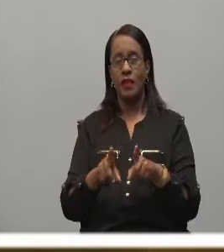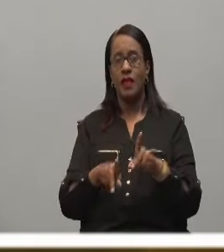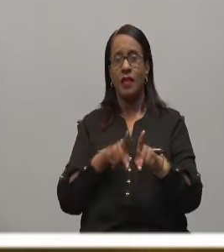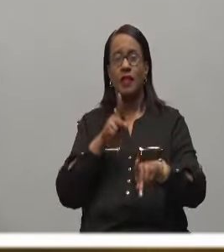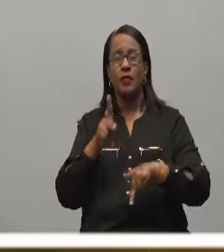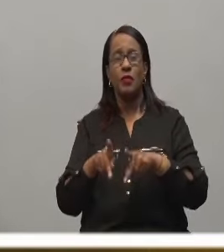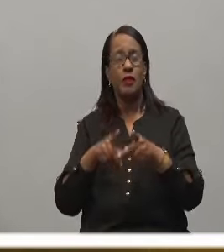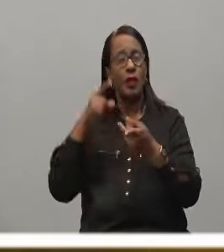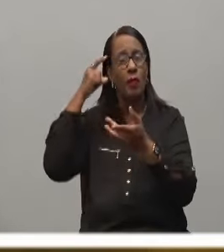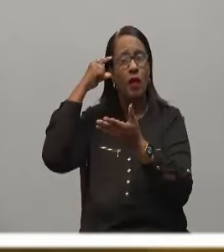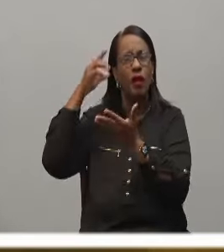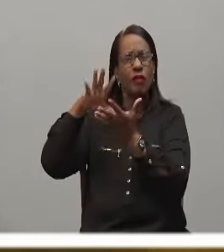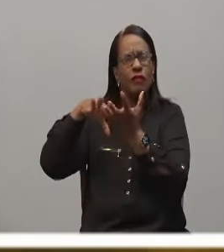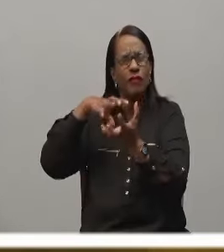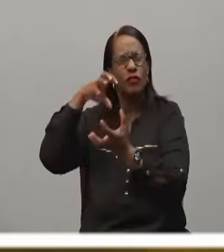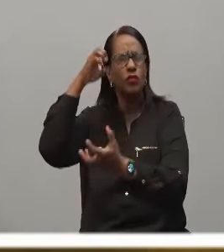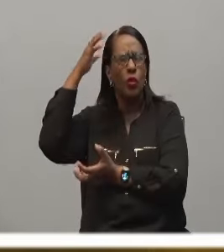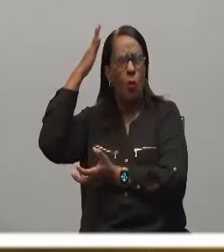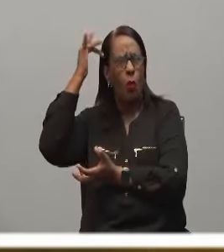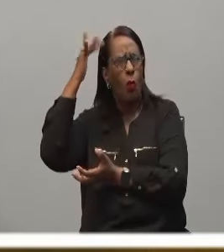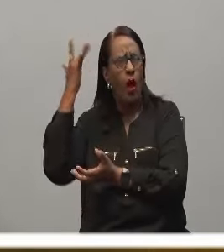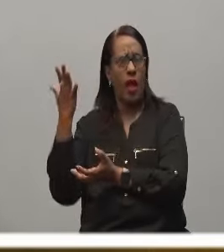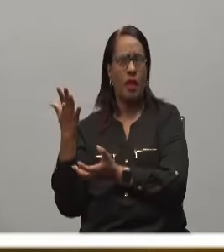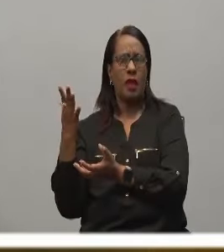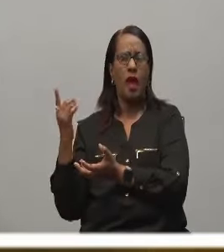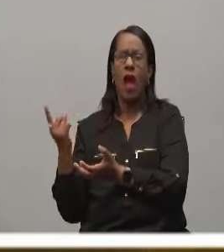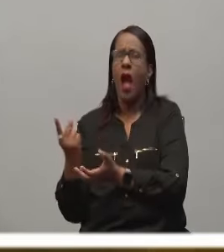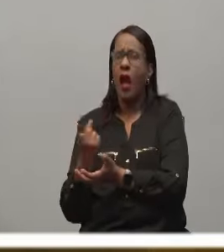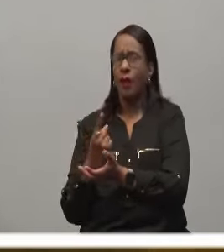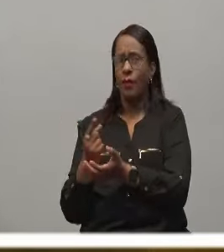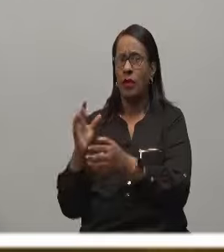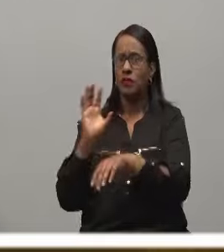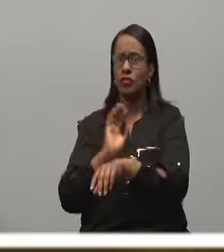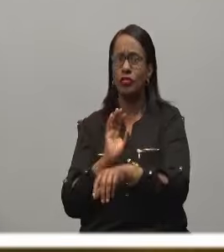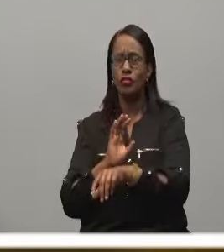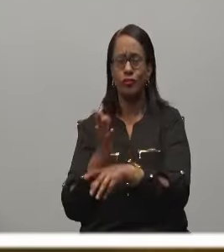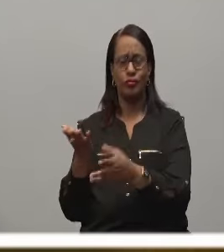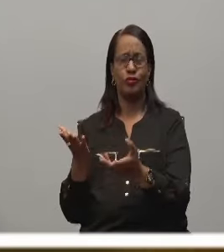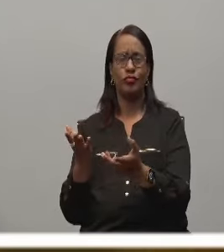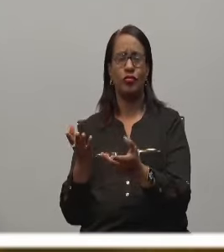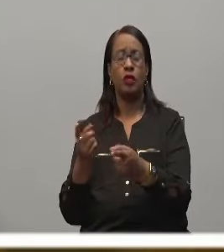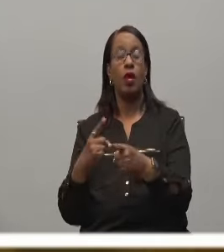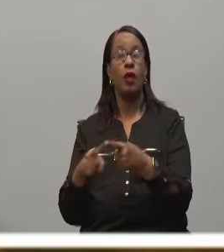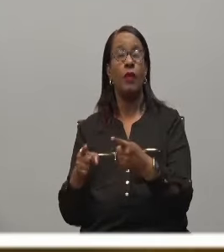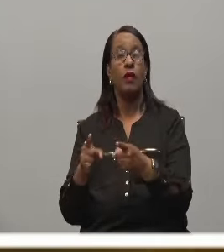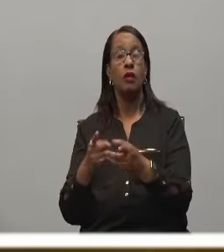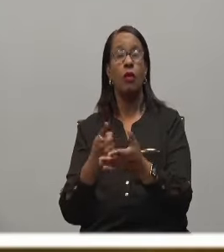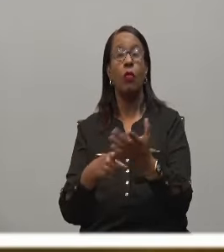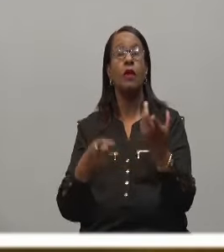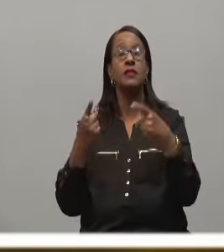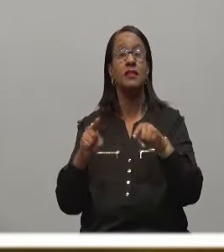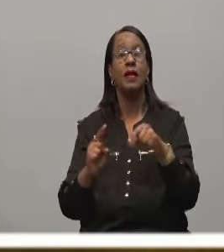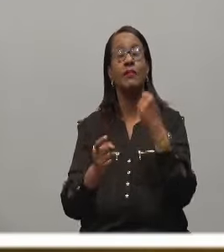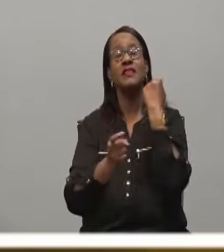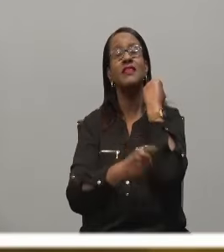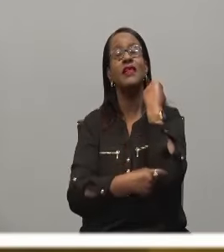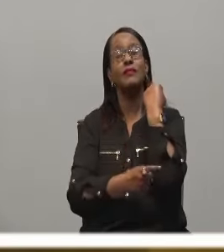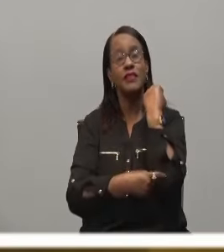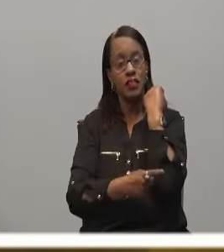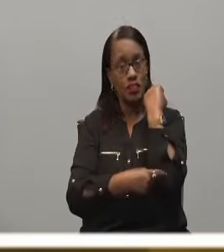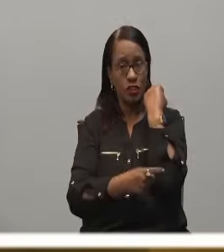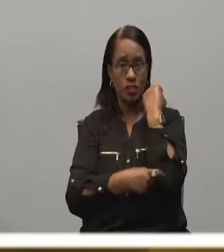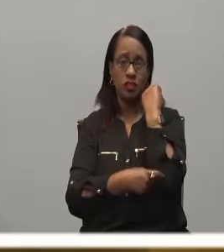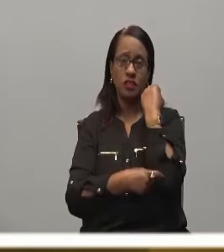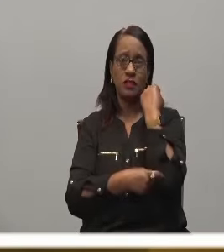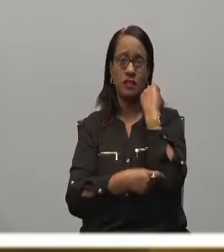of conversion. What starts stirring is all of the challenges and the tempting and the temptations that are coming.